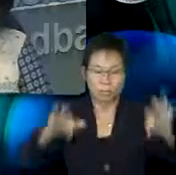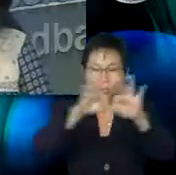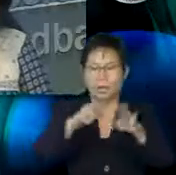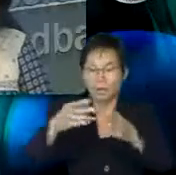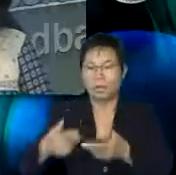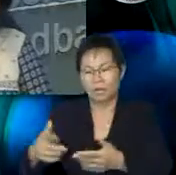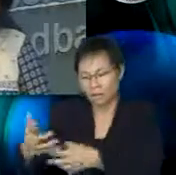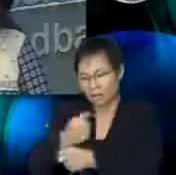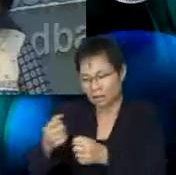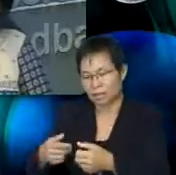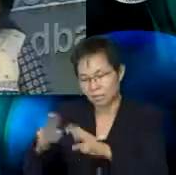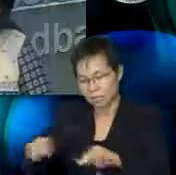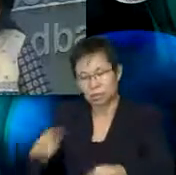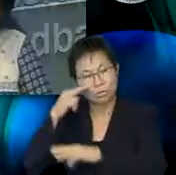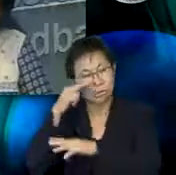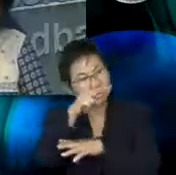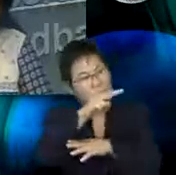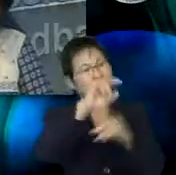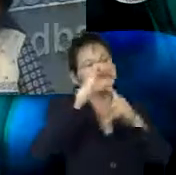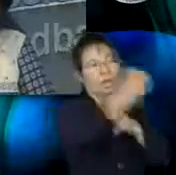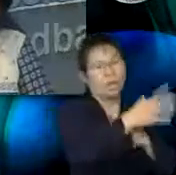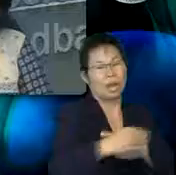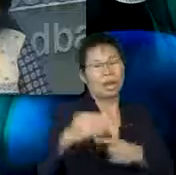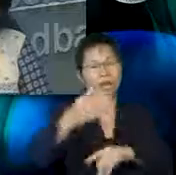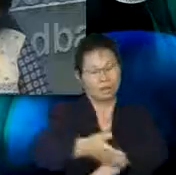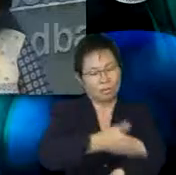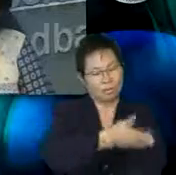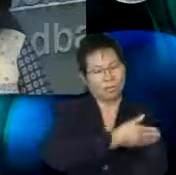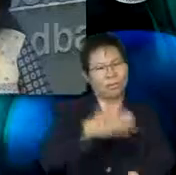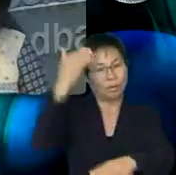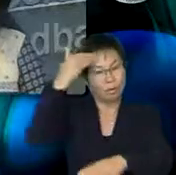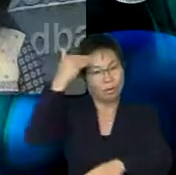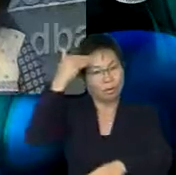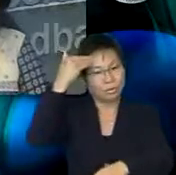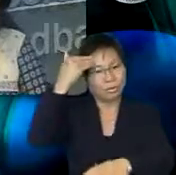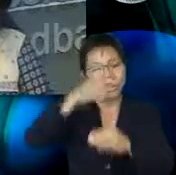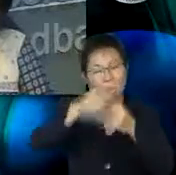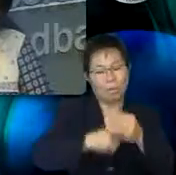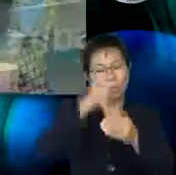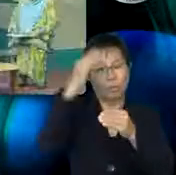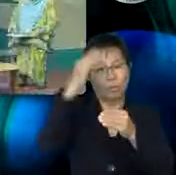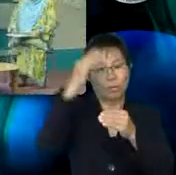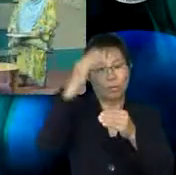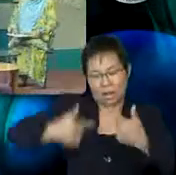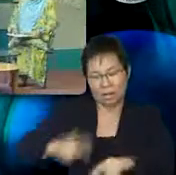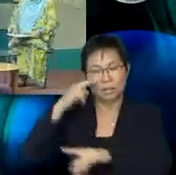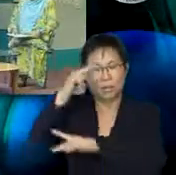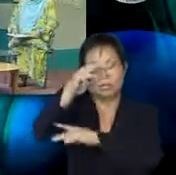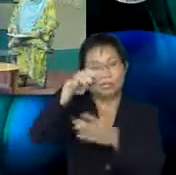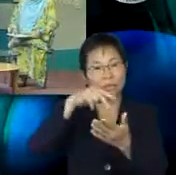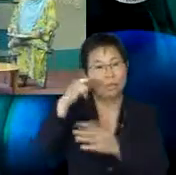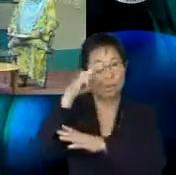the situation and at the same time enrich their knowledge about the concept. Let us look at